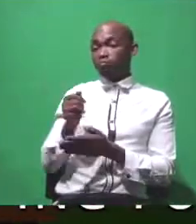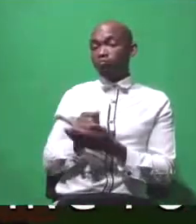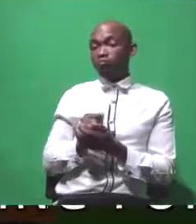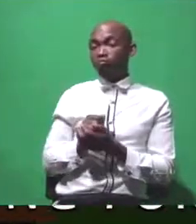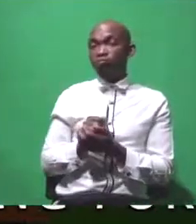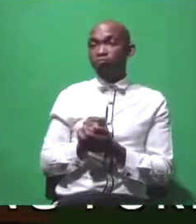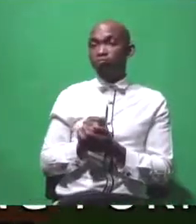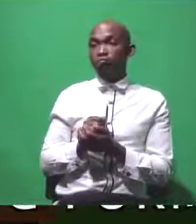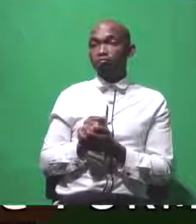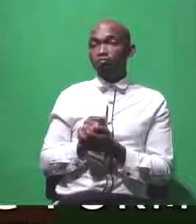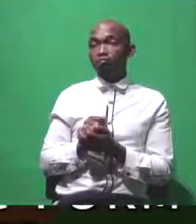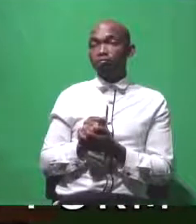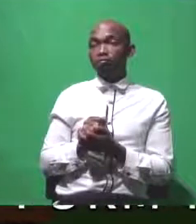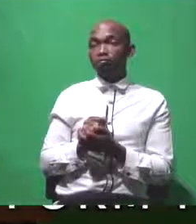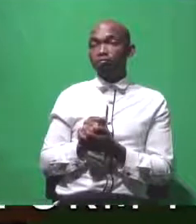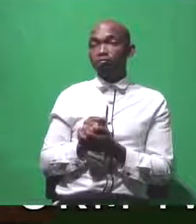Said that Rip